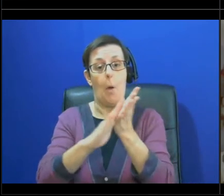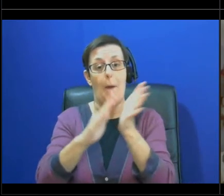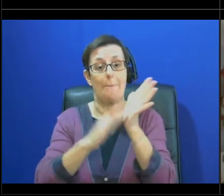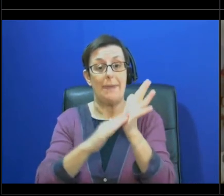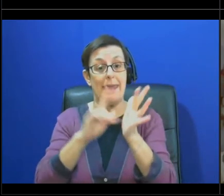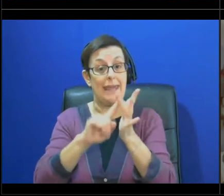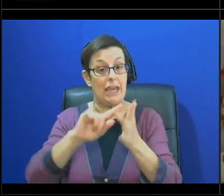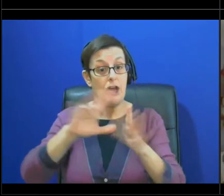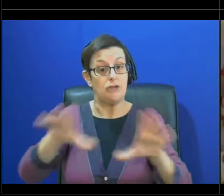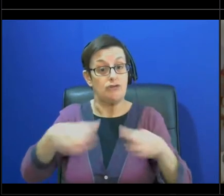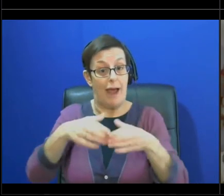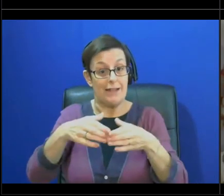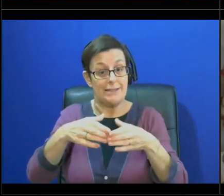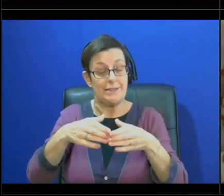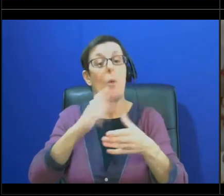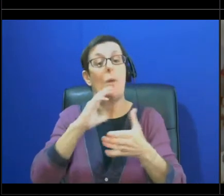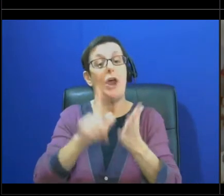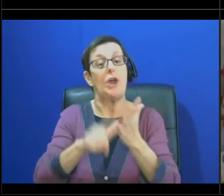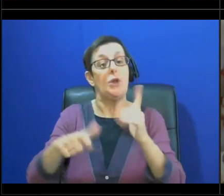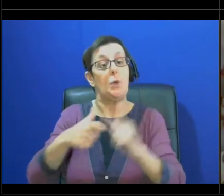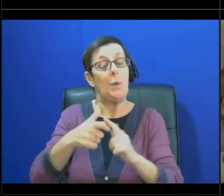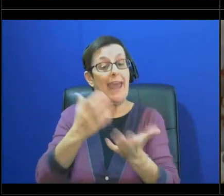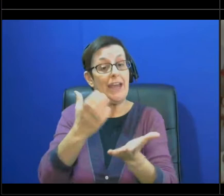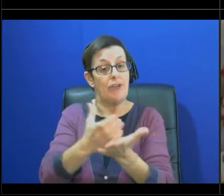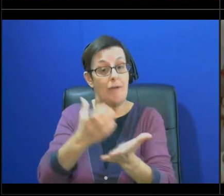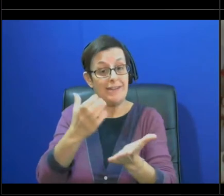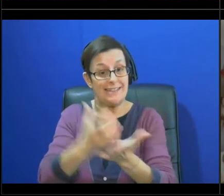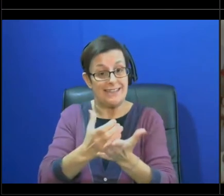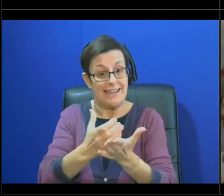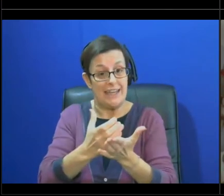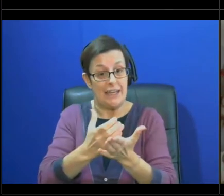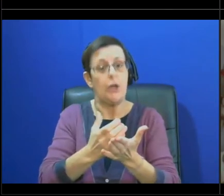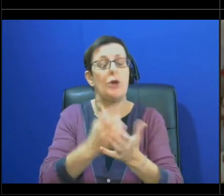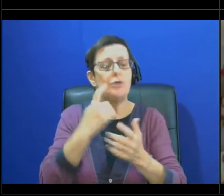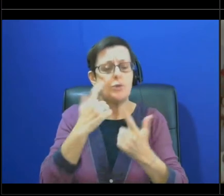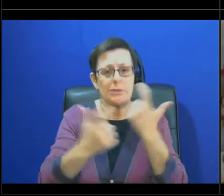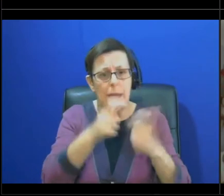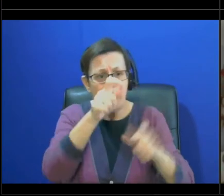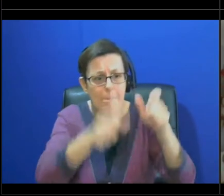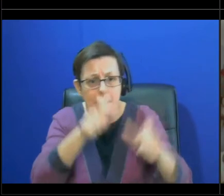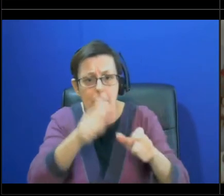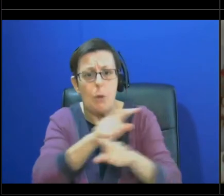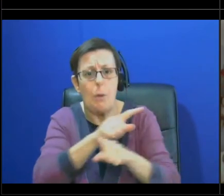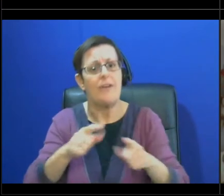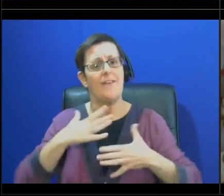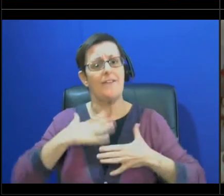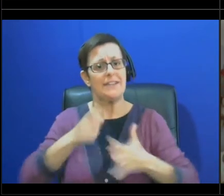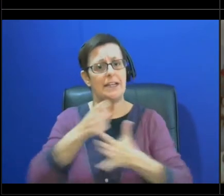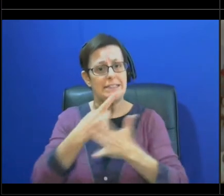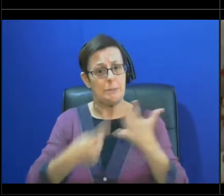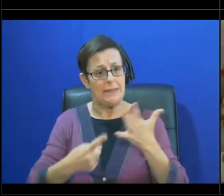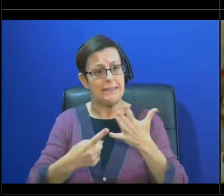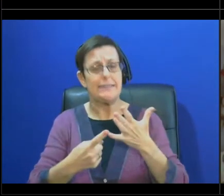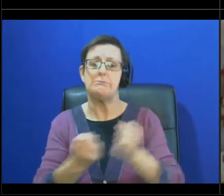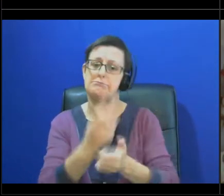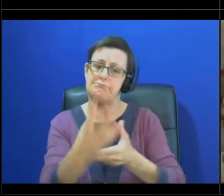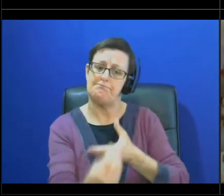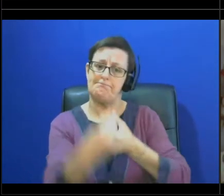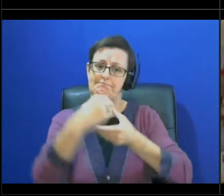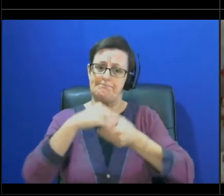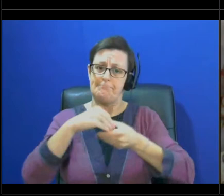UK-based charity that seek to enable those with physical impairments, usually affecting arms, to participate fully in music making. I personally